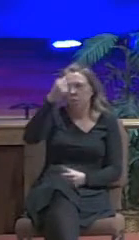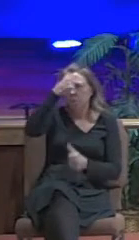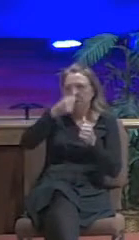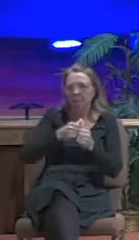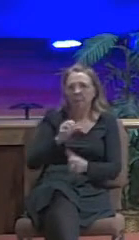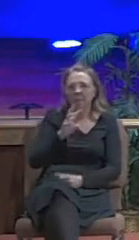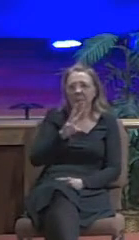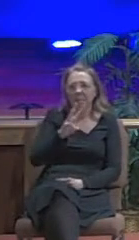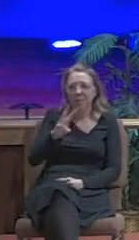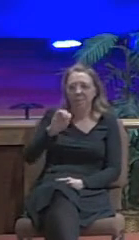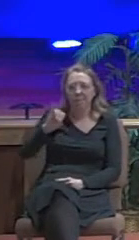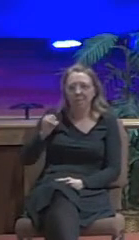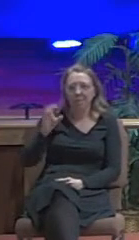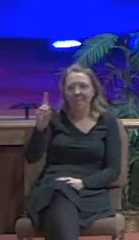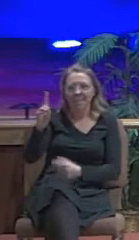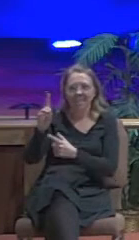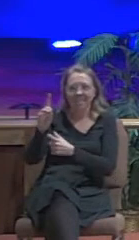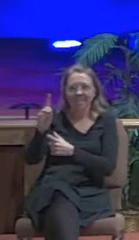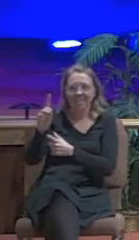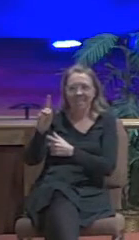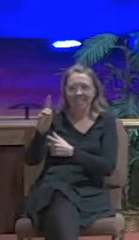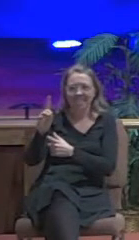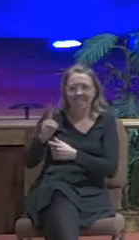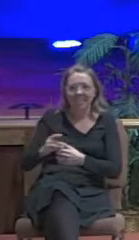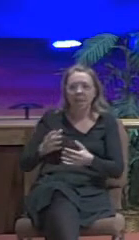It was the cool thing, what Jesus did.